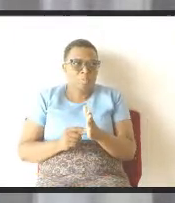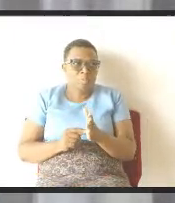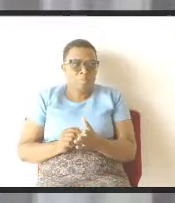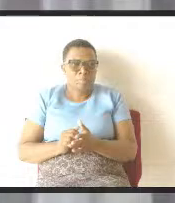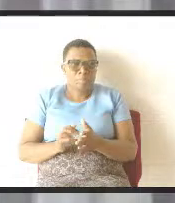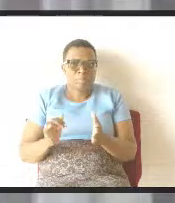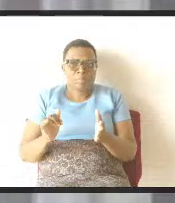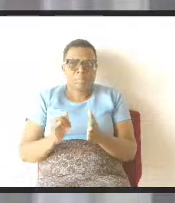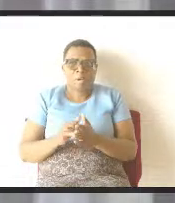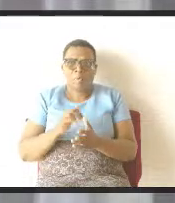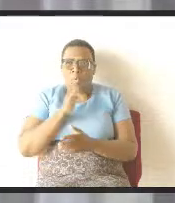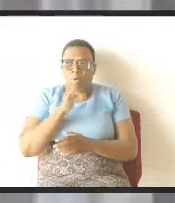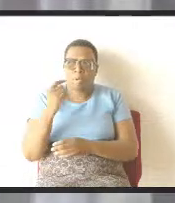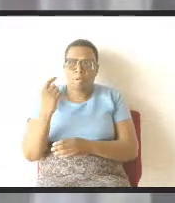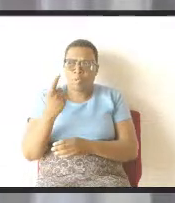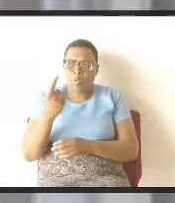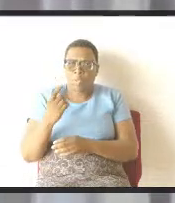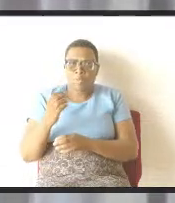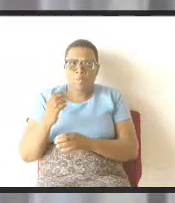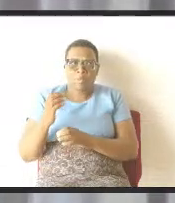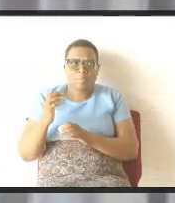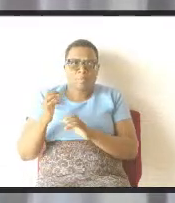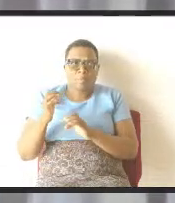that we not only have to exercise